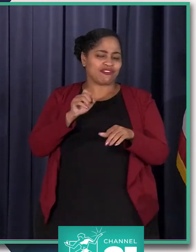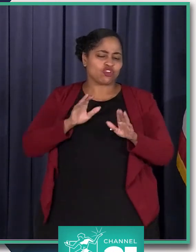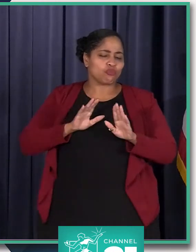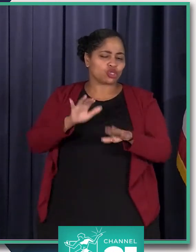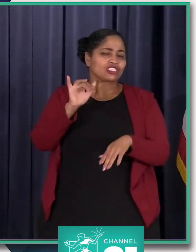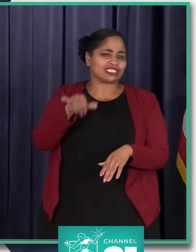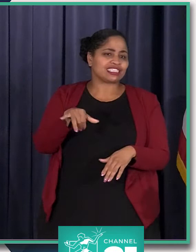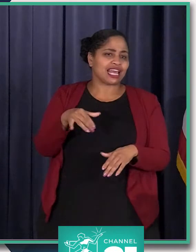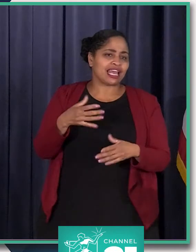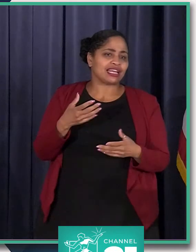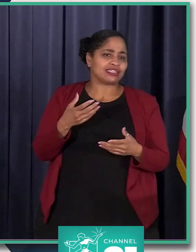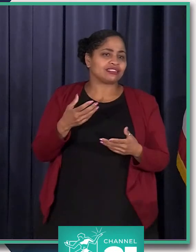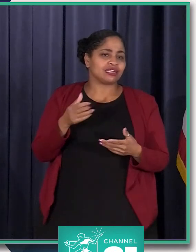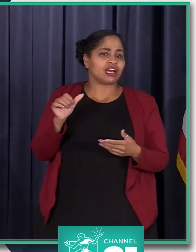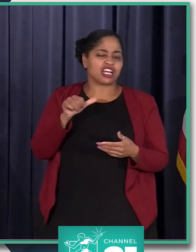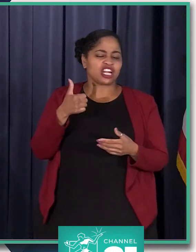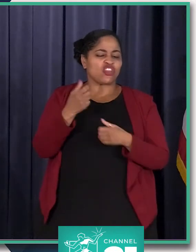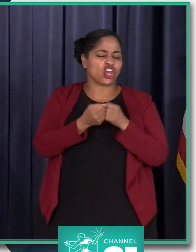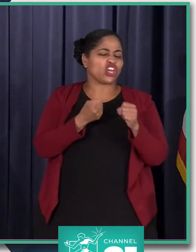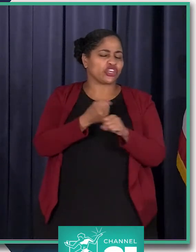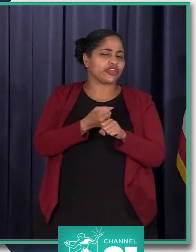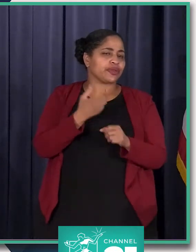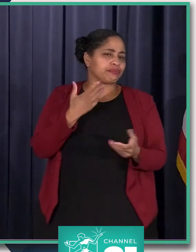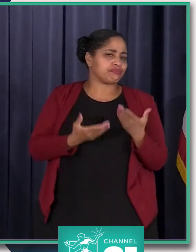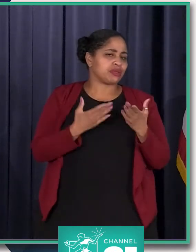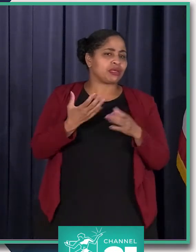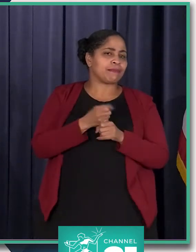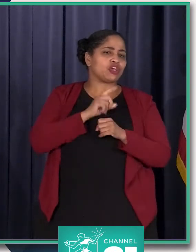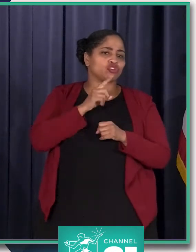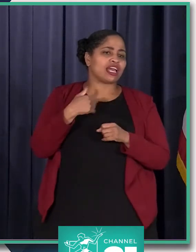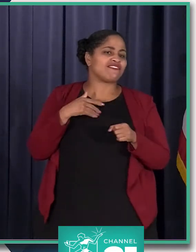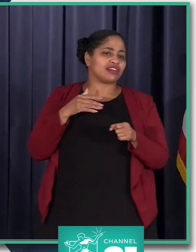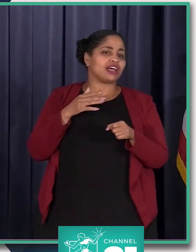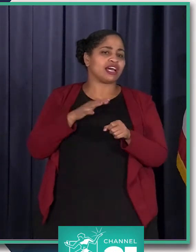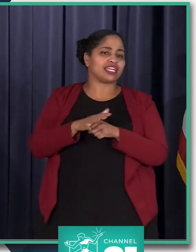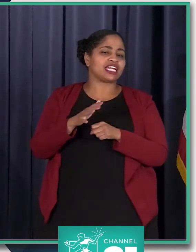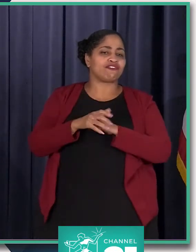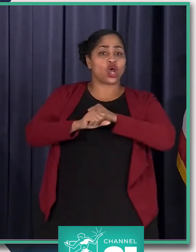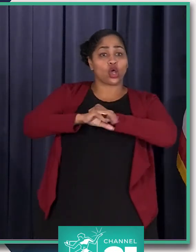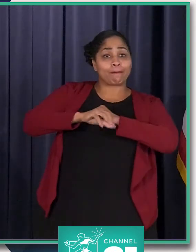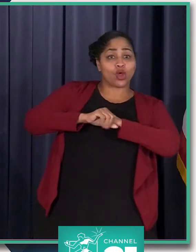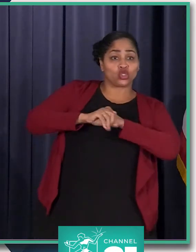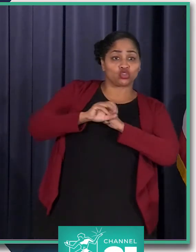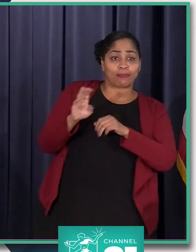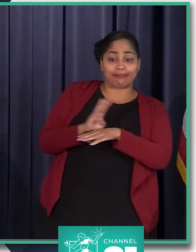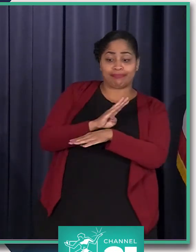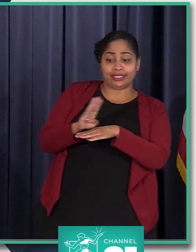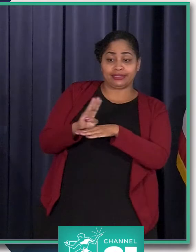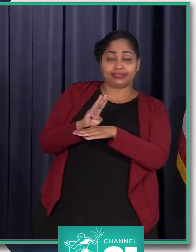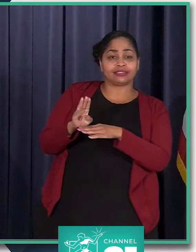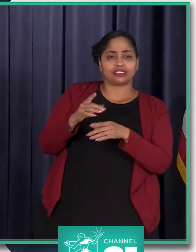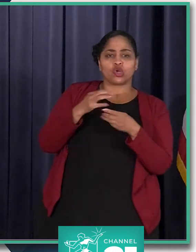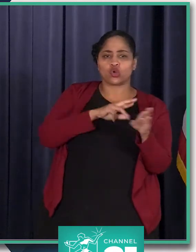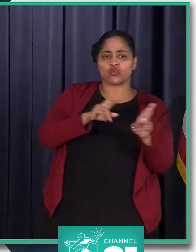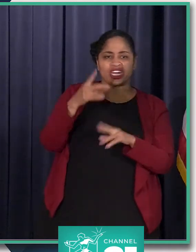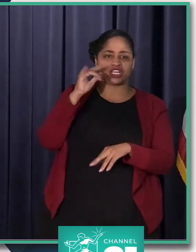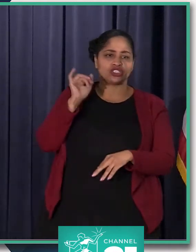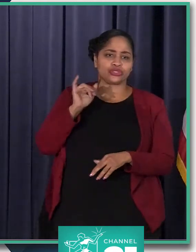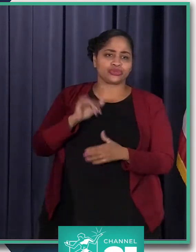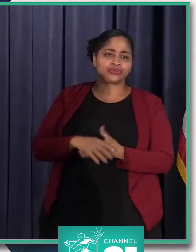that out another year or so to make sure that we had the commercial district ready to happen in tandem.